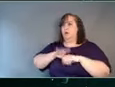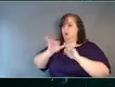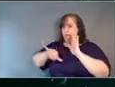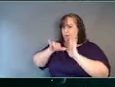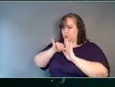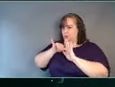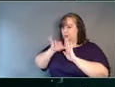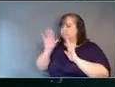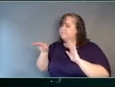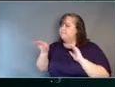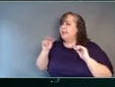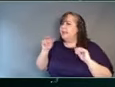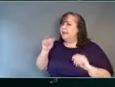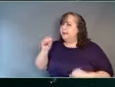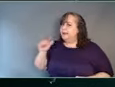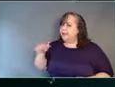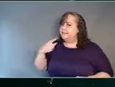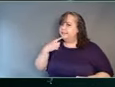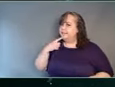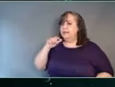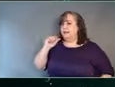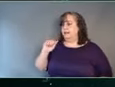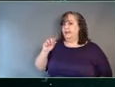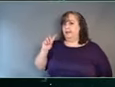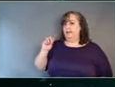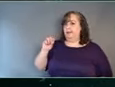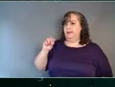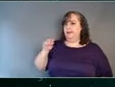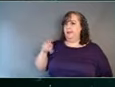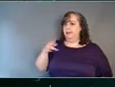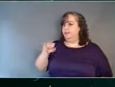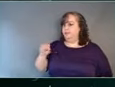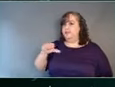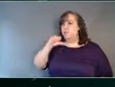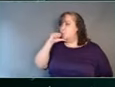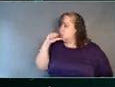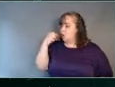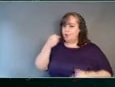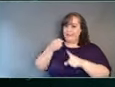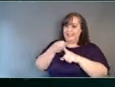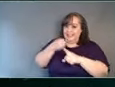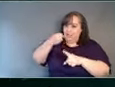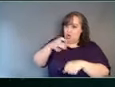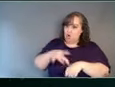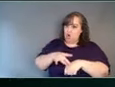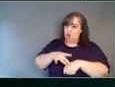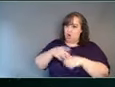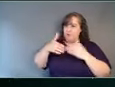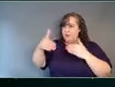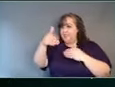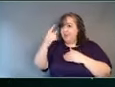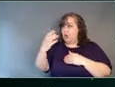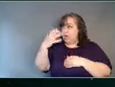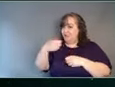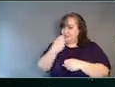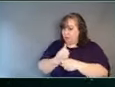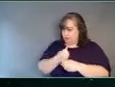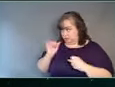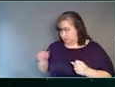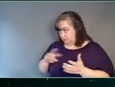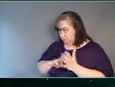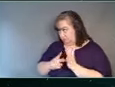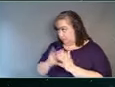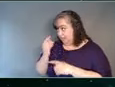said that Adolphus won't hit Earth in 100 years. Does this mean in 100 years it will